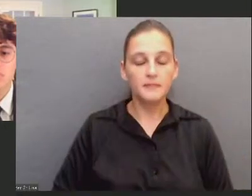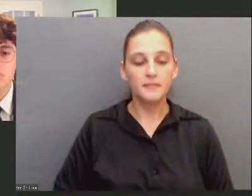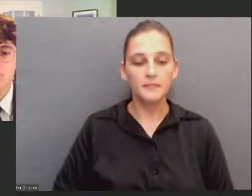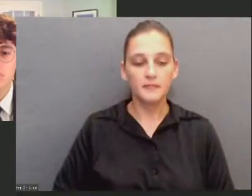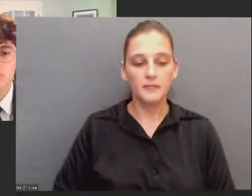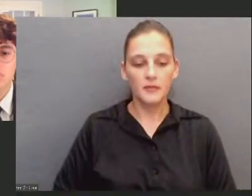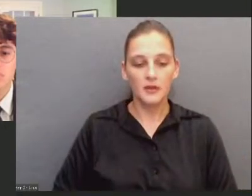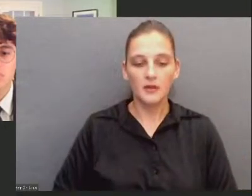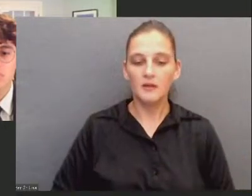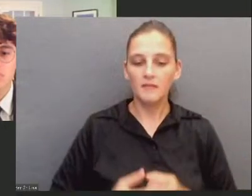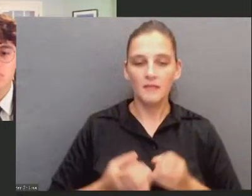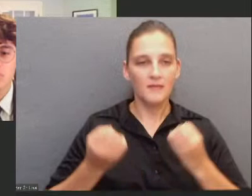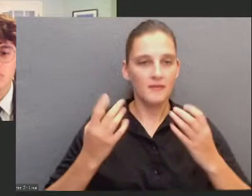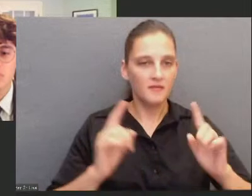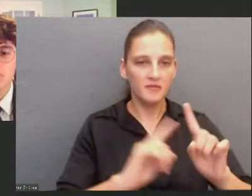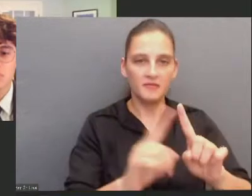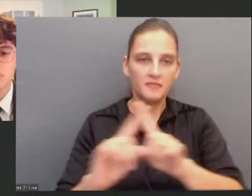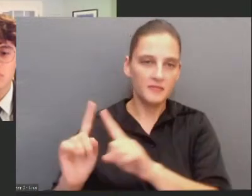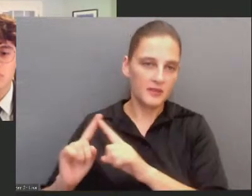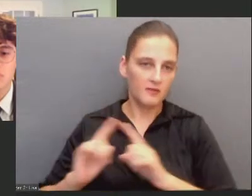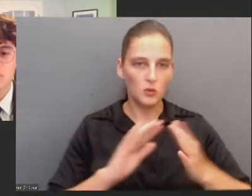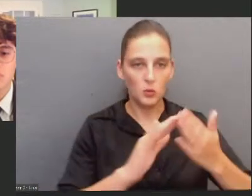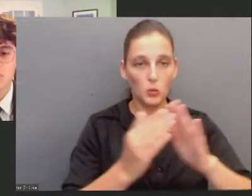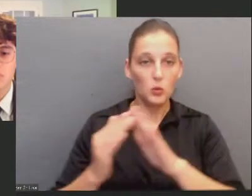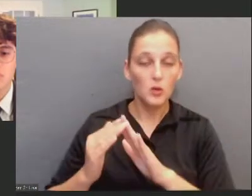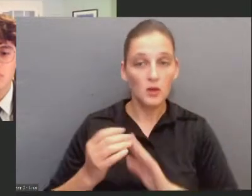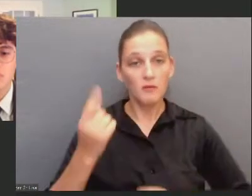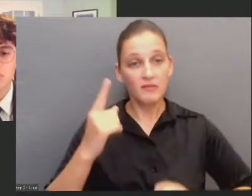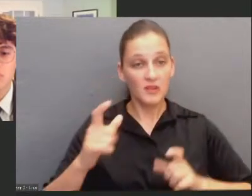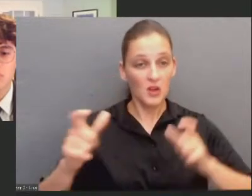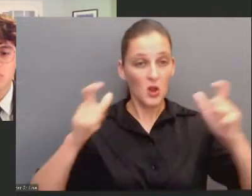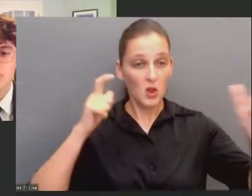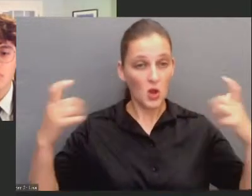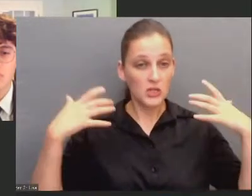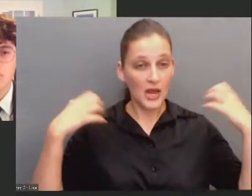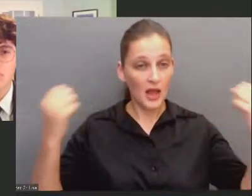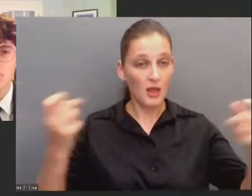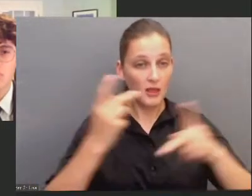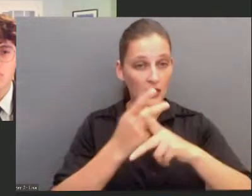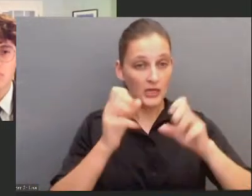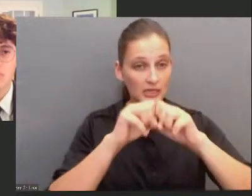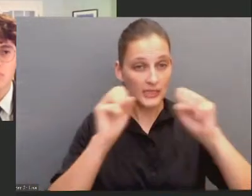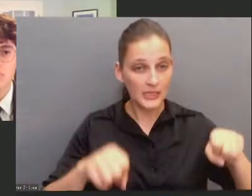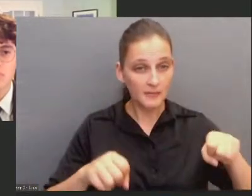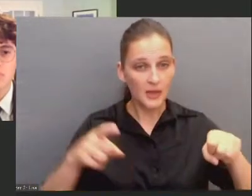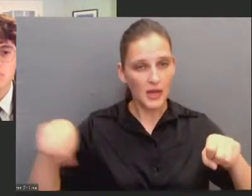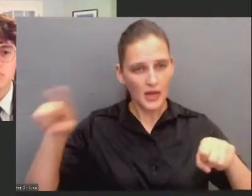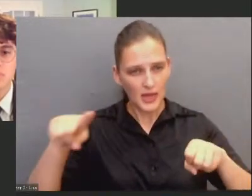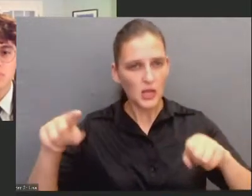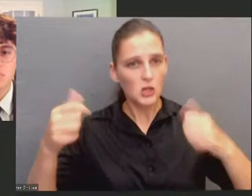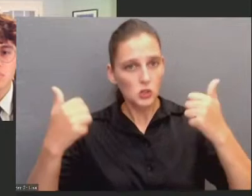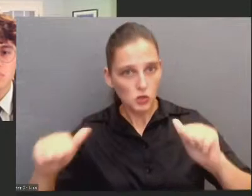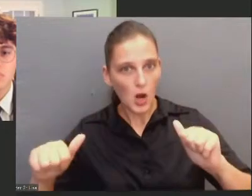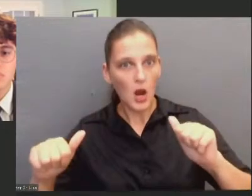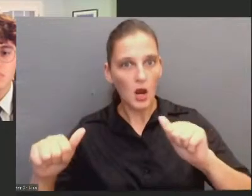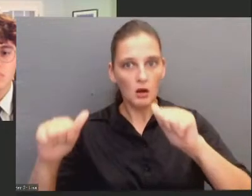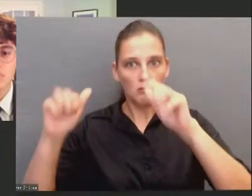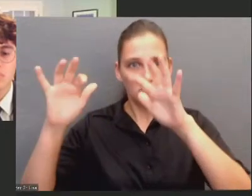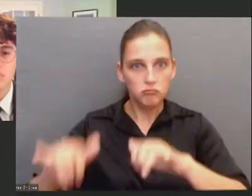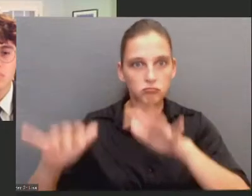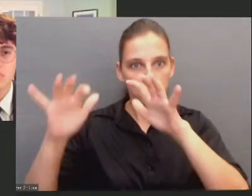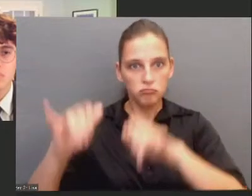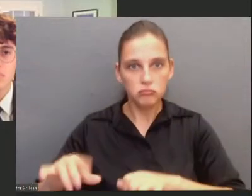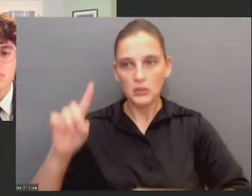disciplines. The large healthcare systems and payers are rushing to establish large databases of patient data and